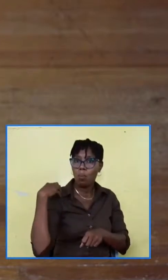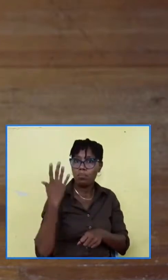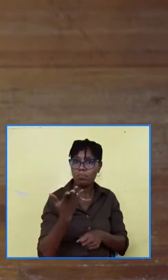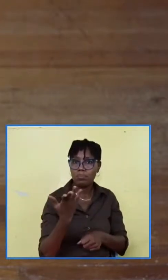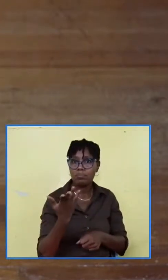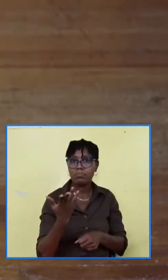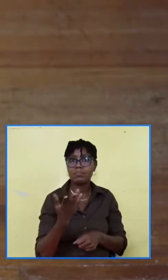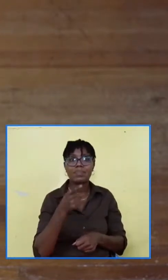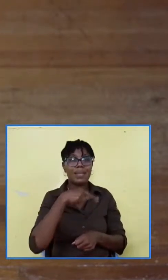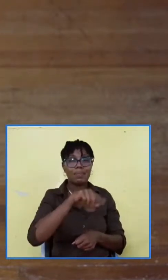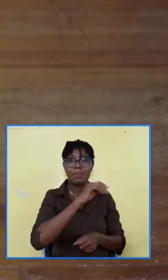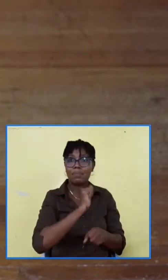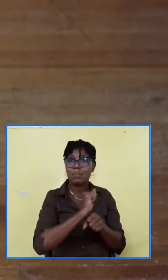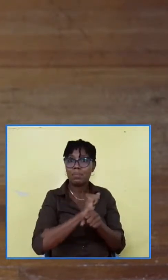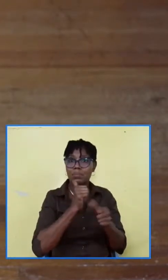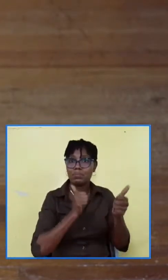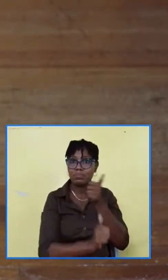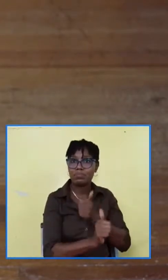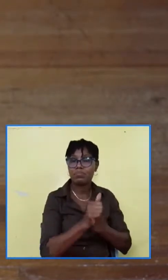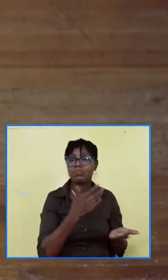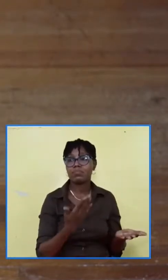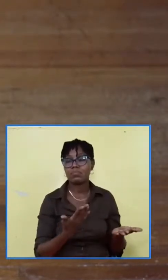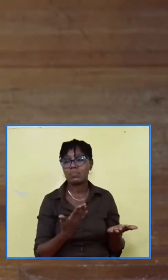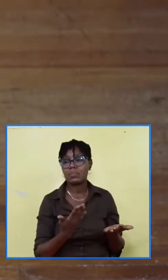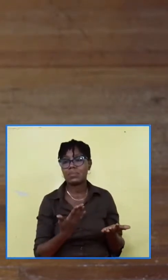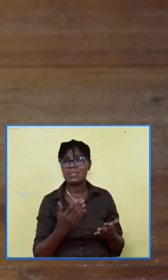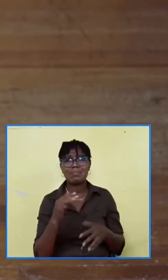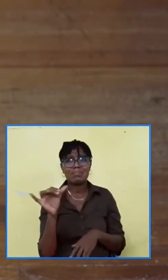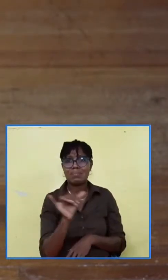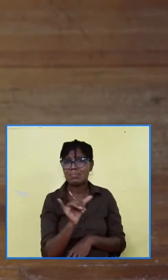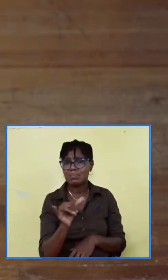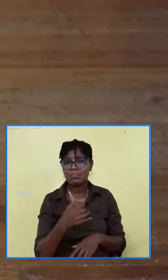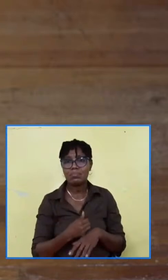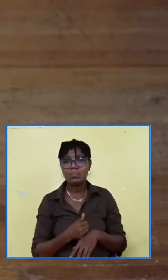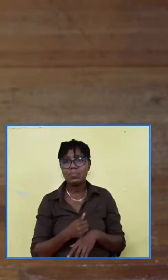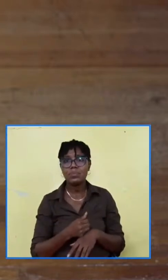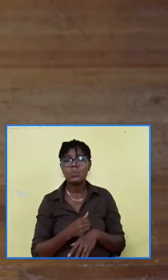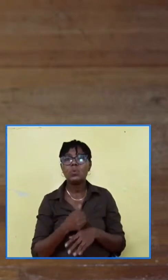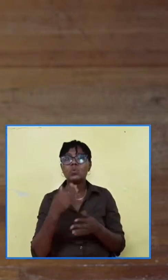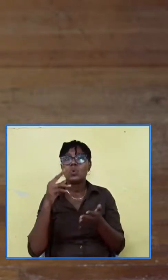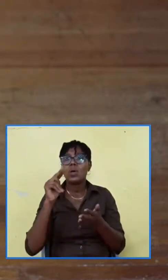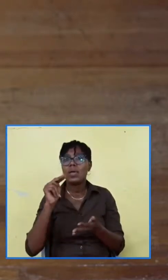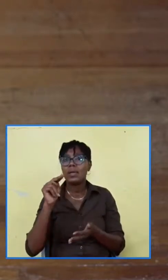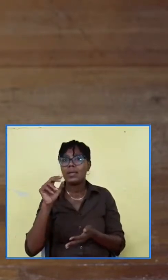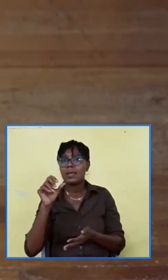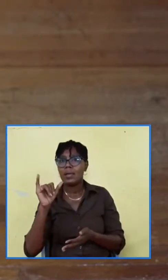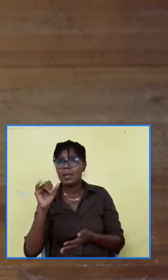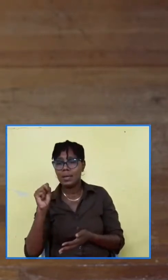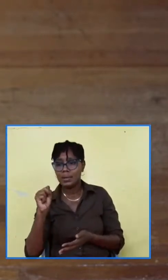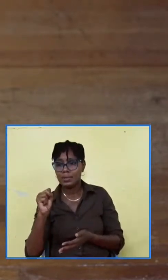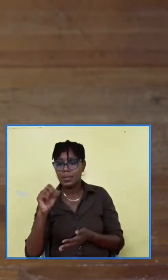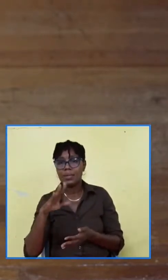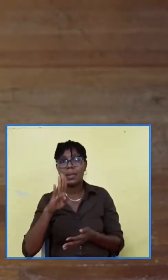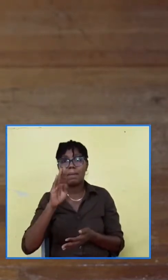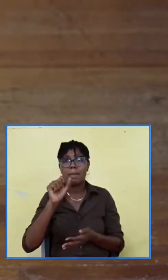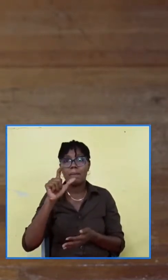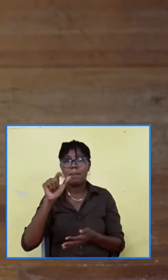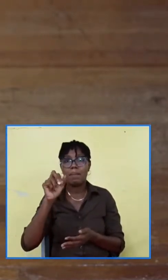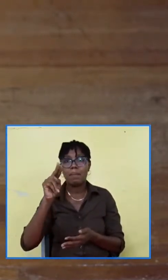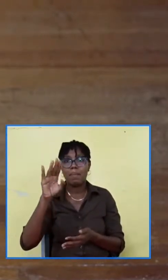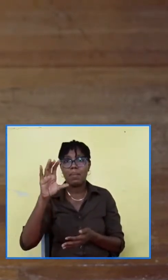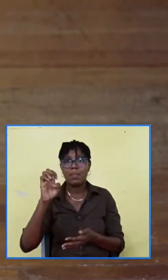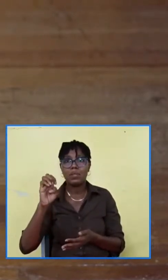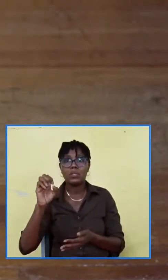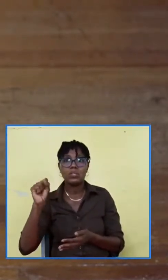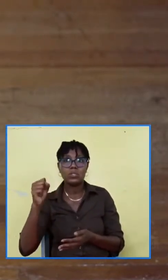taxes. So when NIS lost $1 billion on its balance sheet in government paper, the NIS